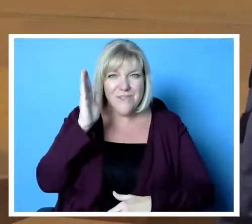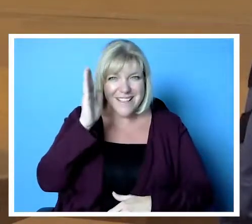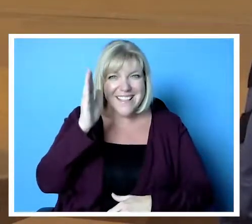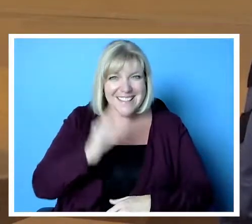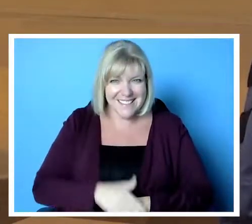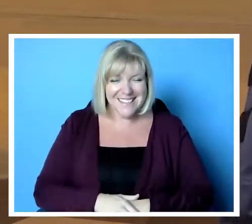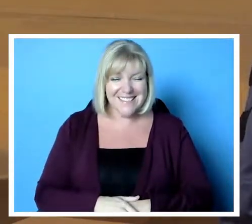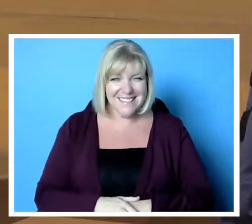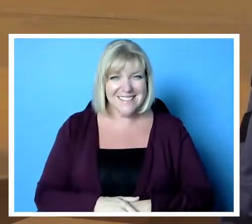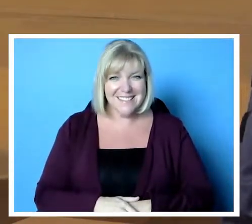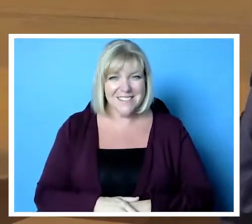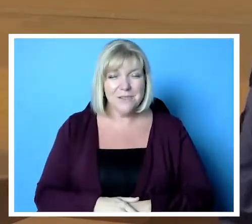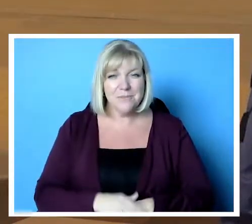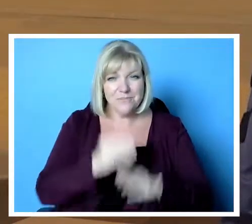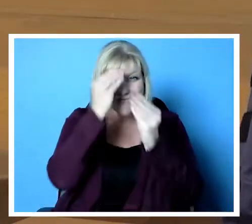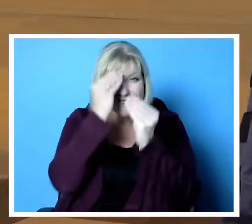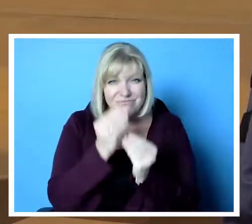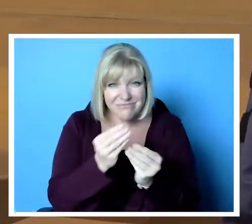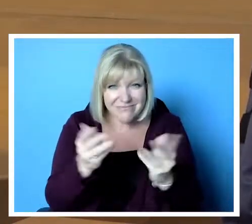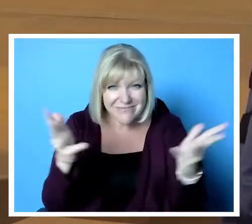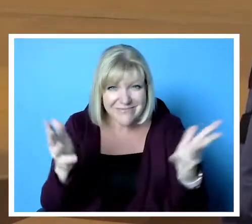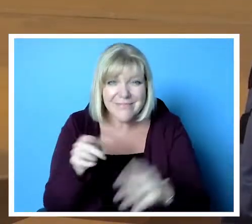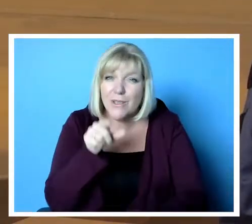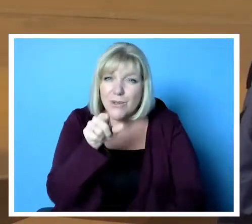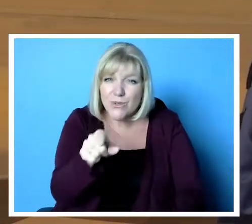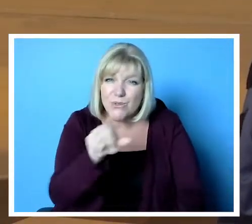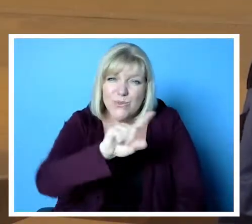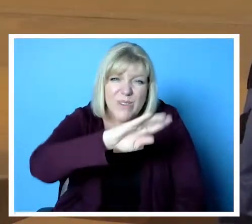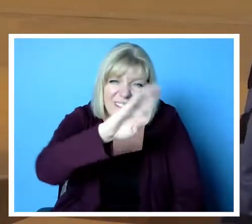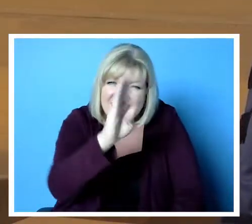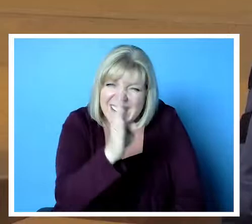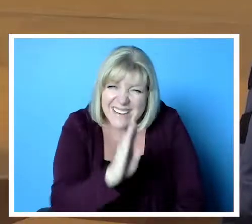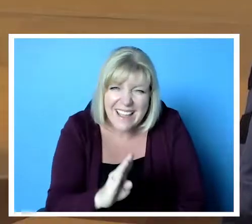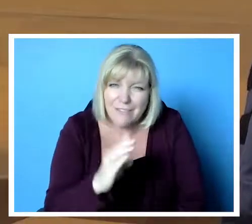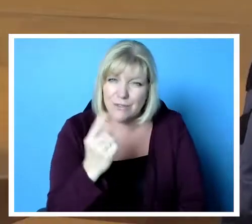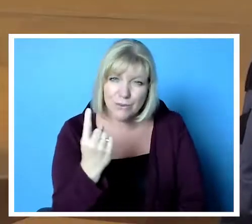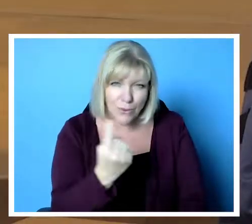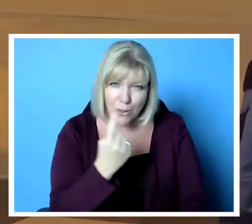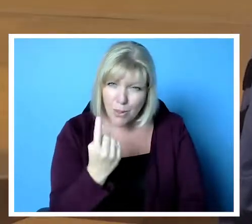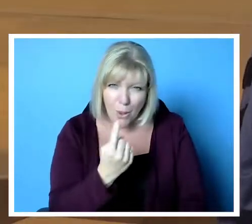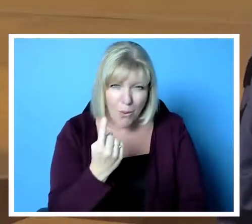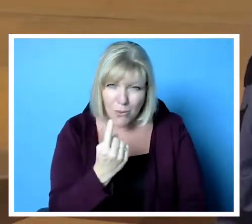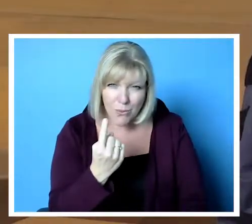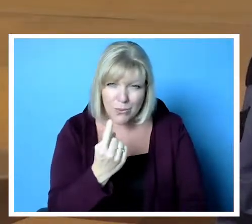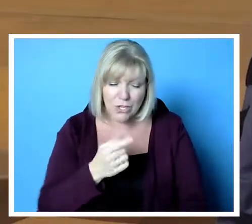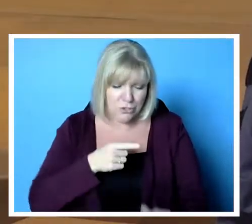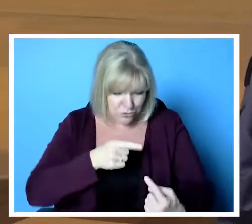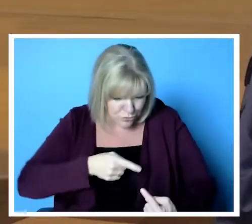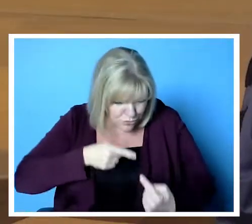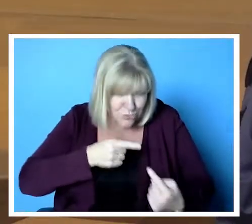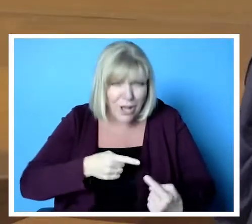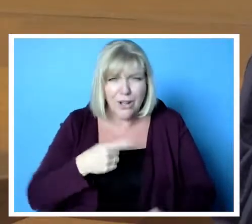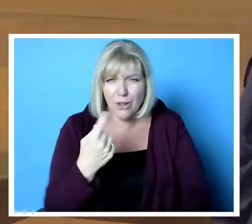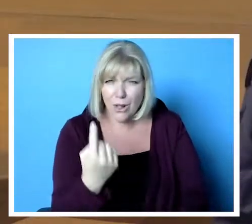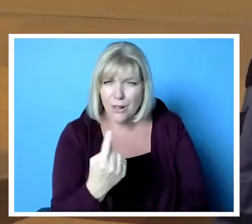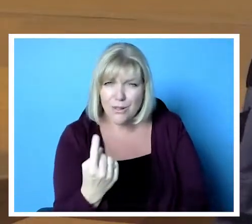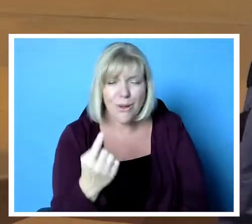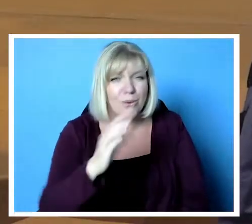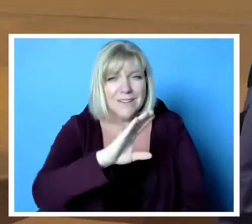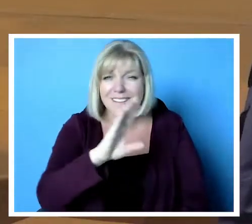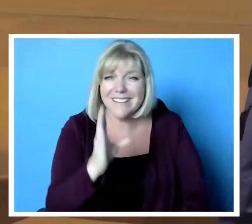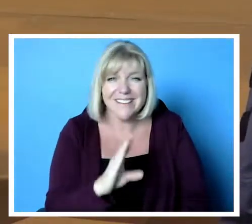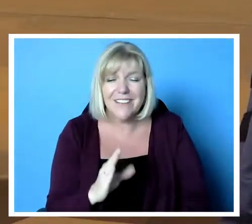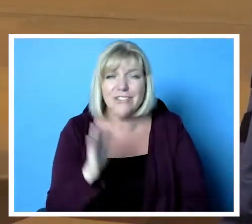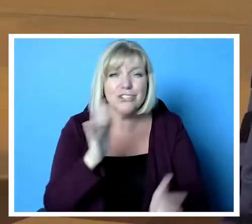this, you are never alone in the struggle. Jesus is on the